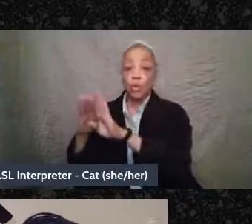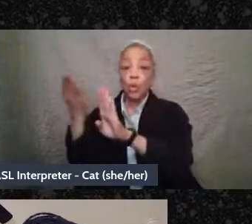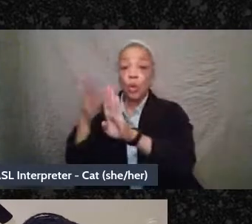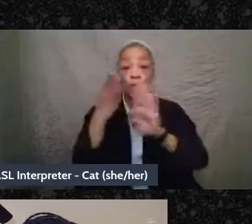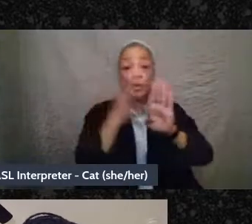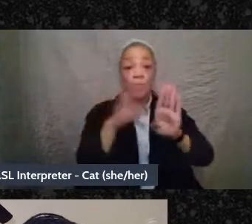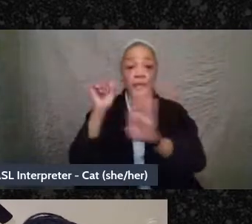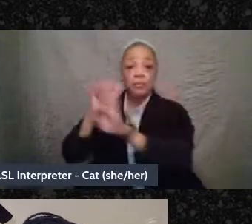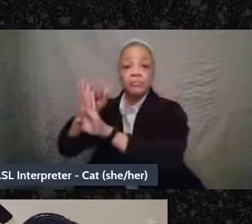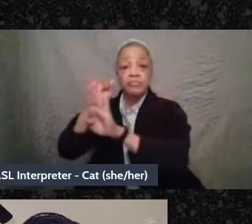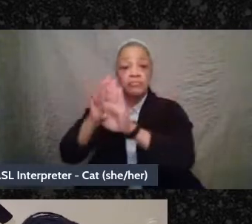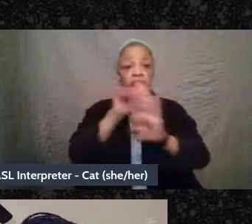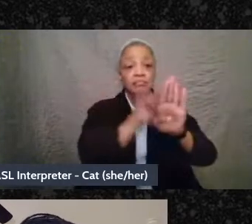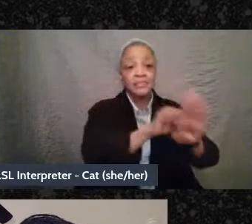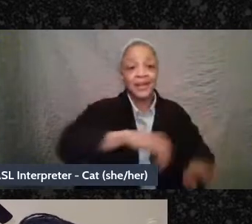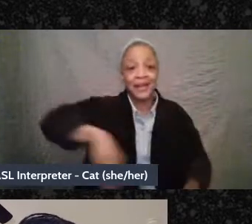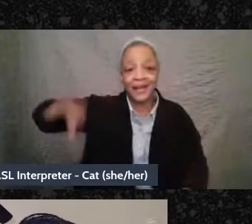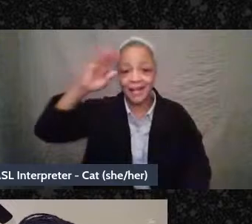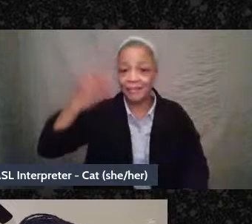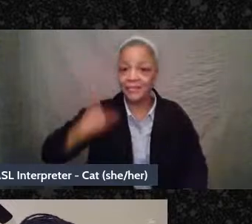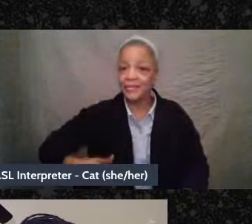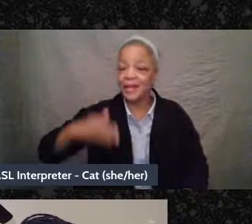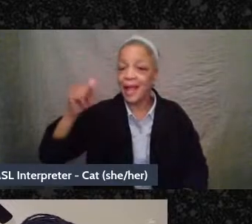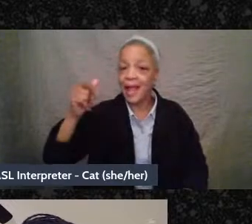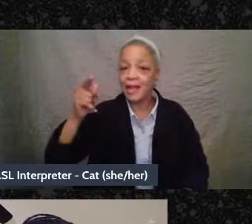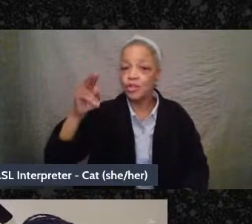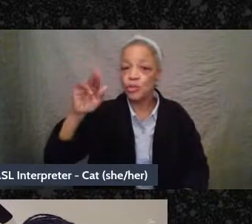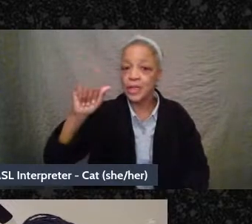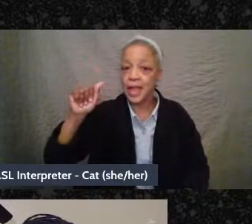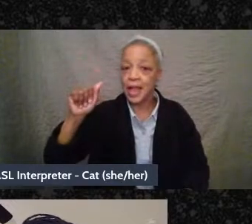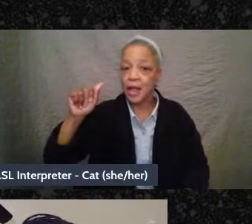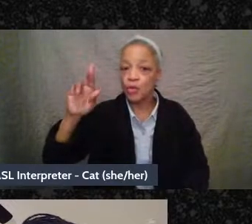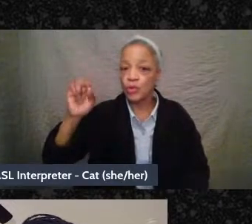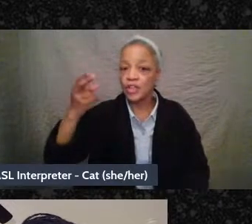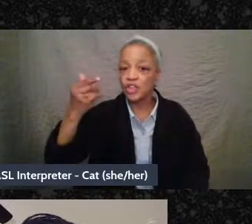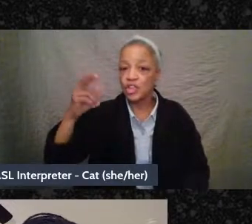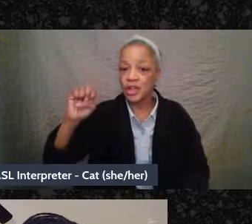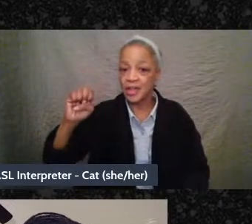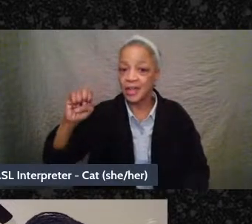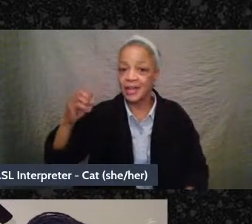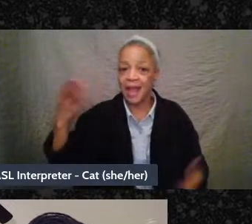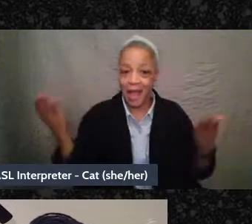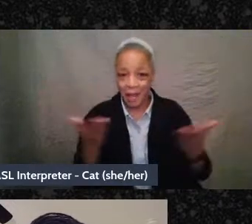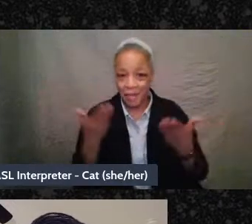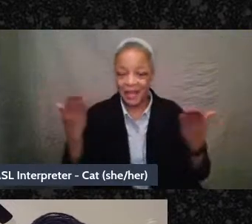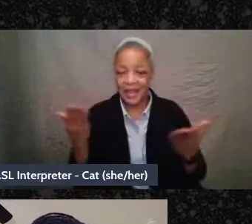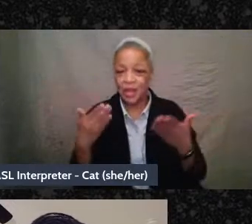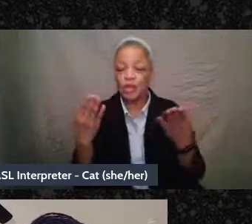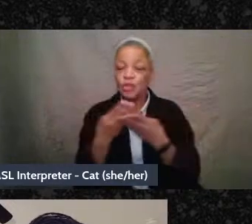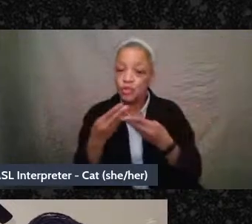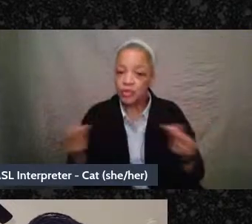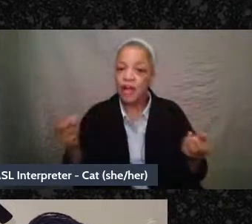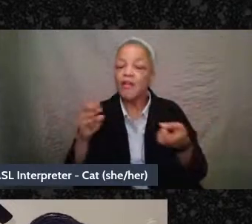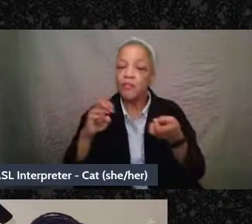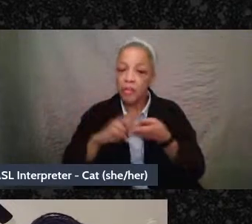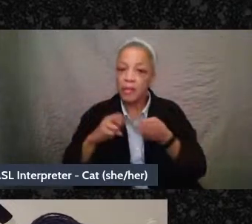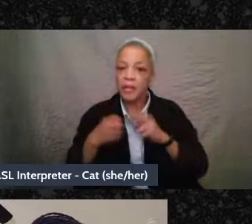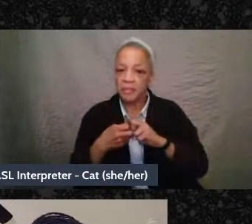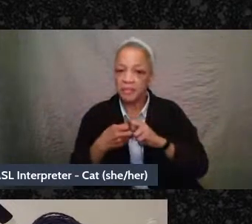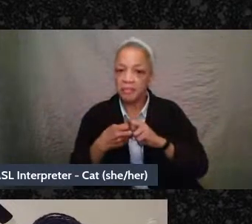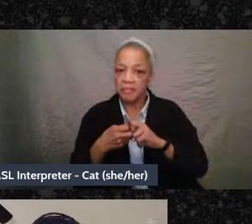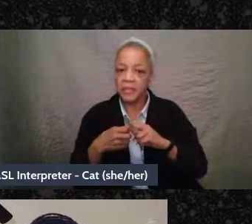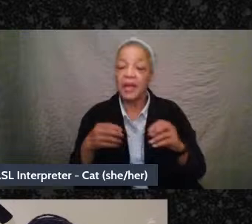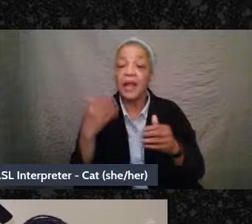I'm Andrea Richie, I'm an abolitionist, and I'm here to solve your problems. Because pretty much any problem you have, I guarantee can be